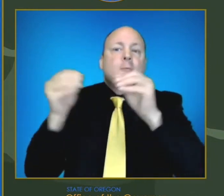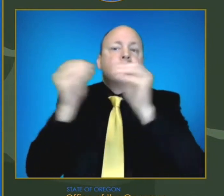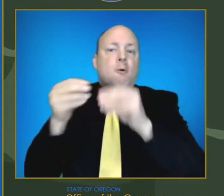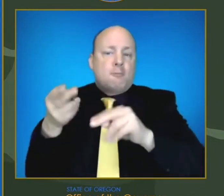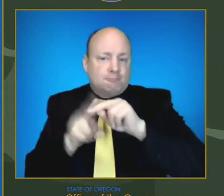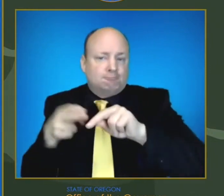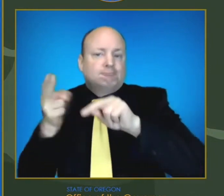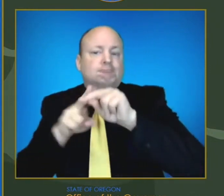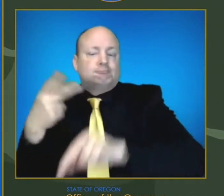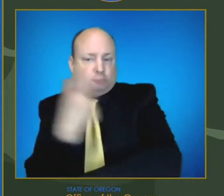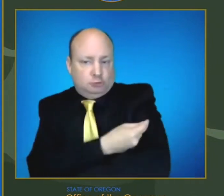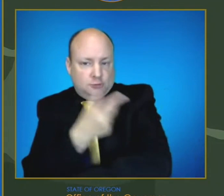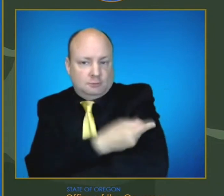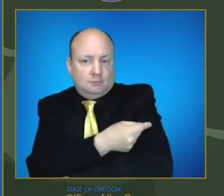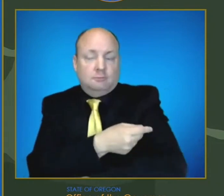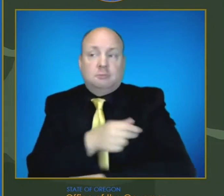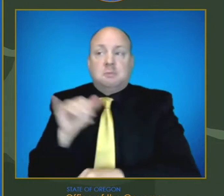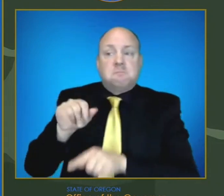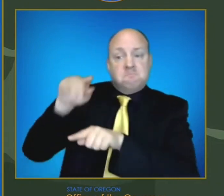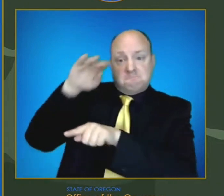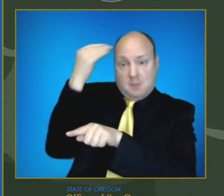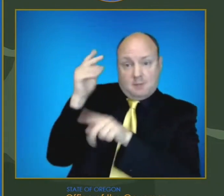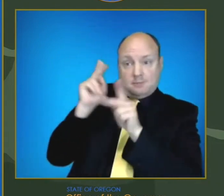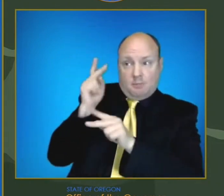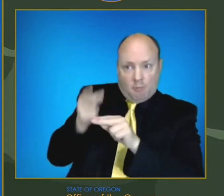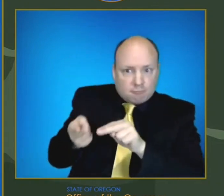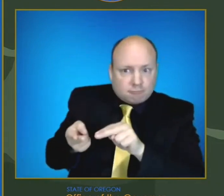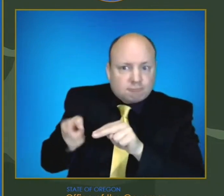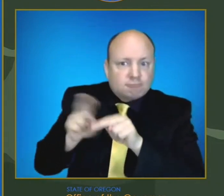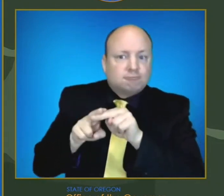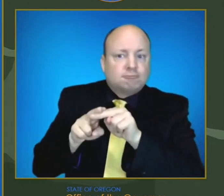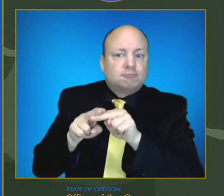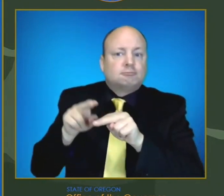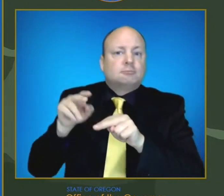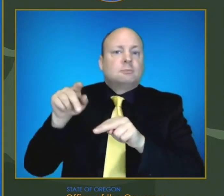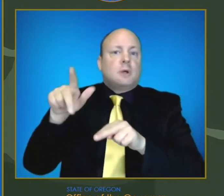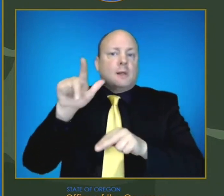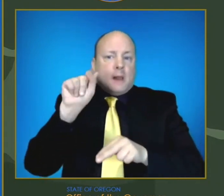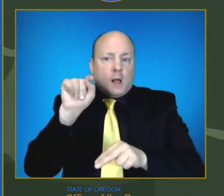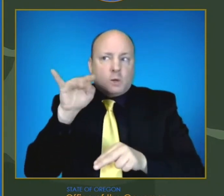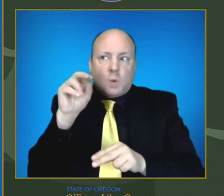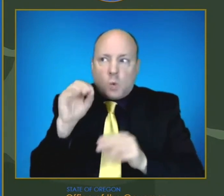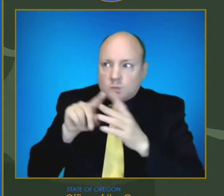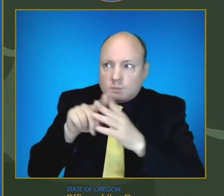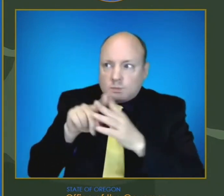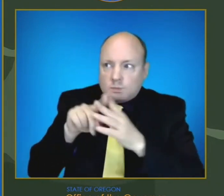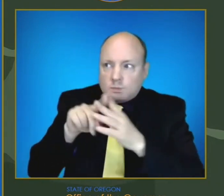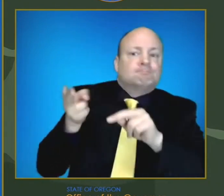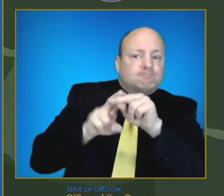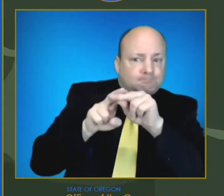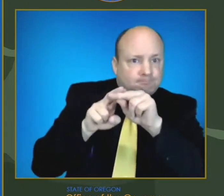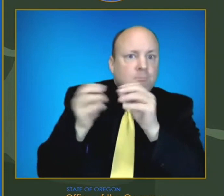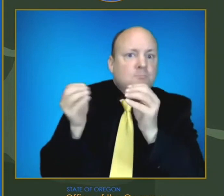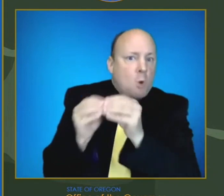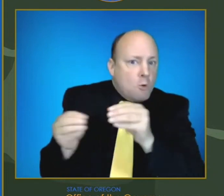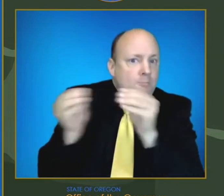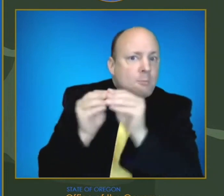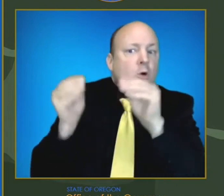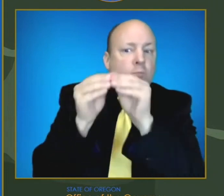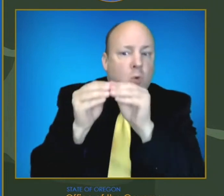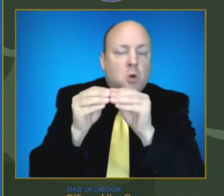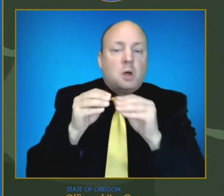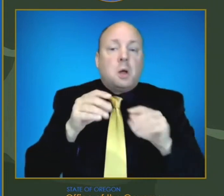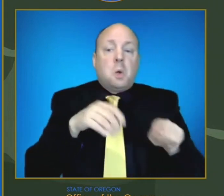for Latinos and Latinas, it was 7%, while for whites, it was just under 5%. That's an encouraging sign that our partnerships